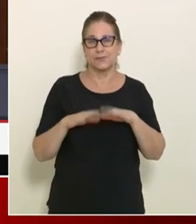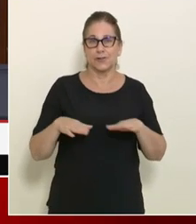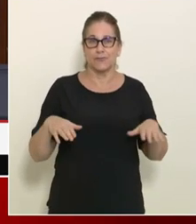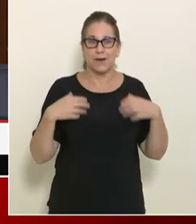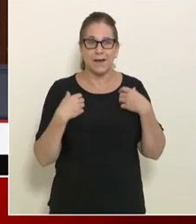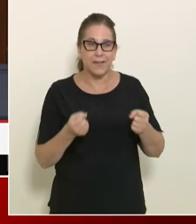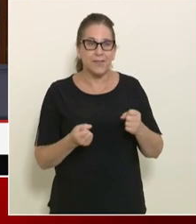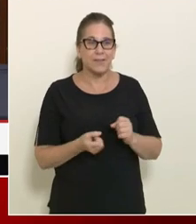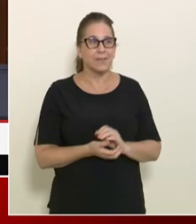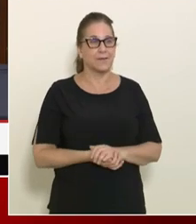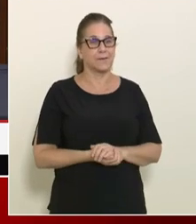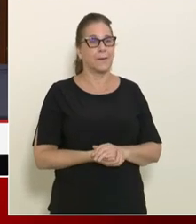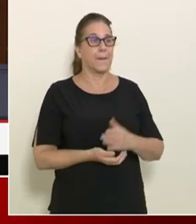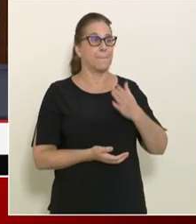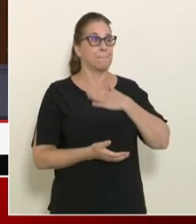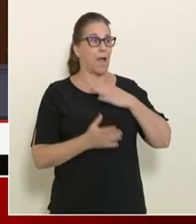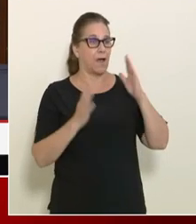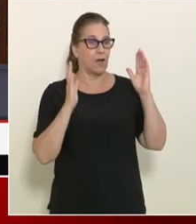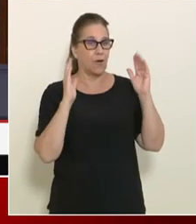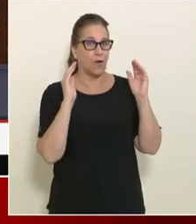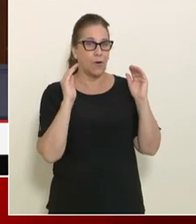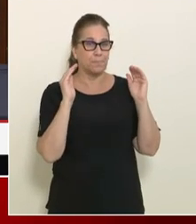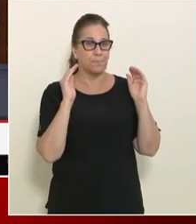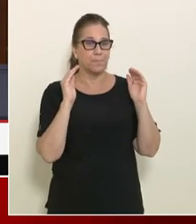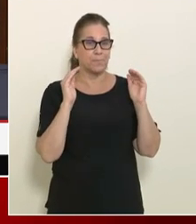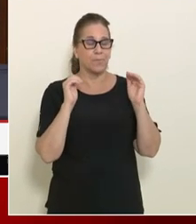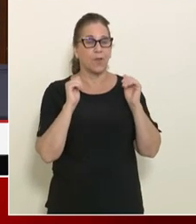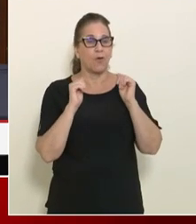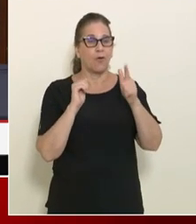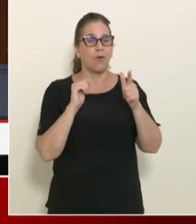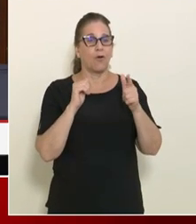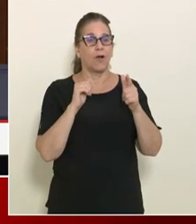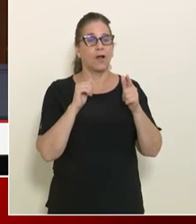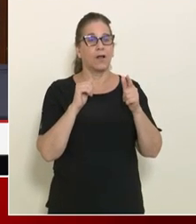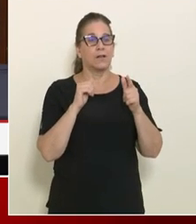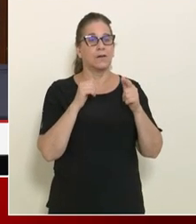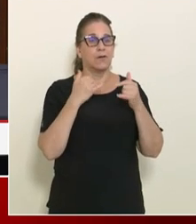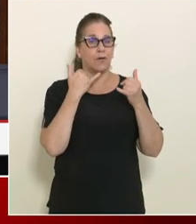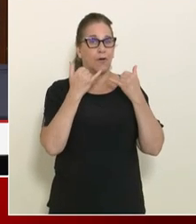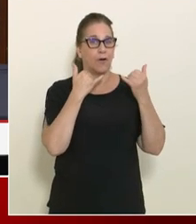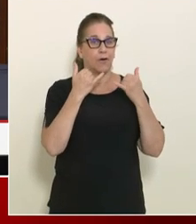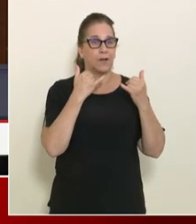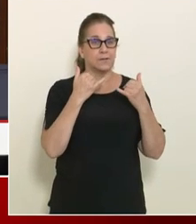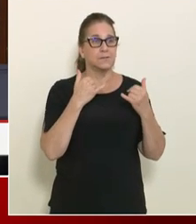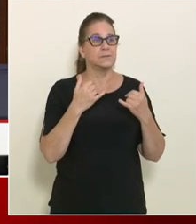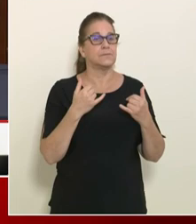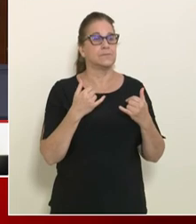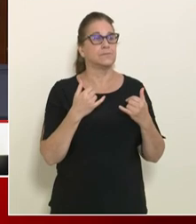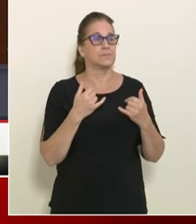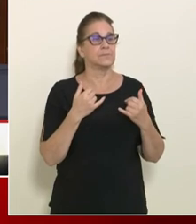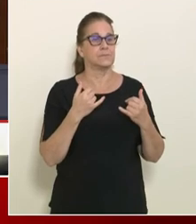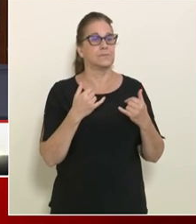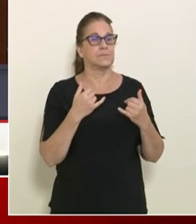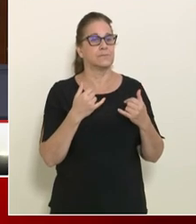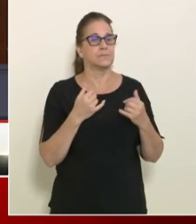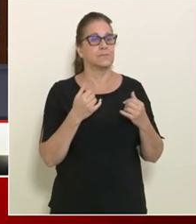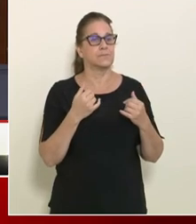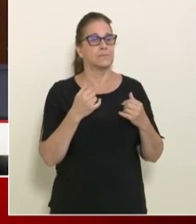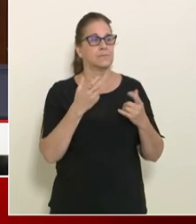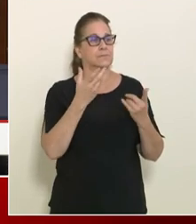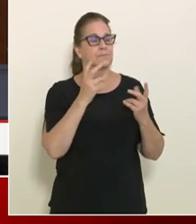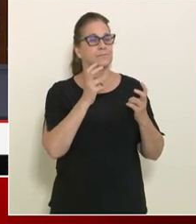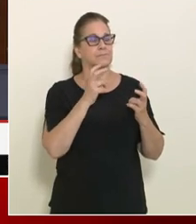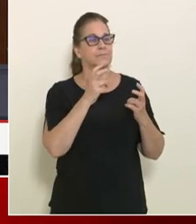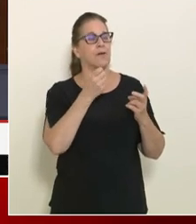is that we all call that number as we need to, and that we bust the